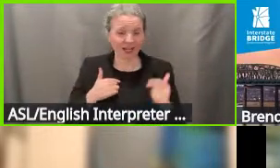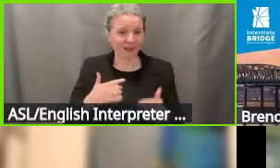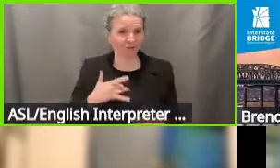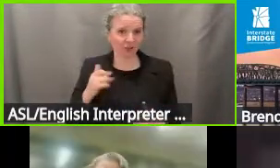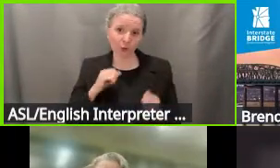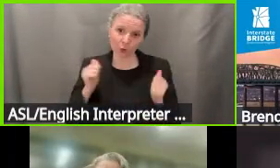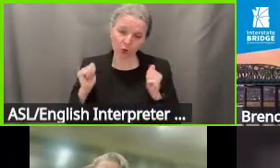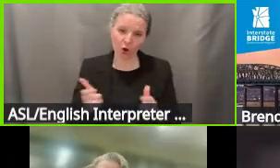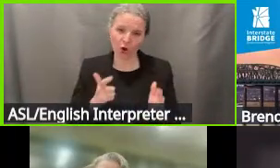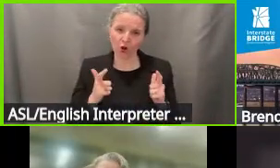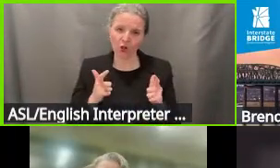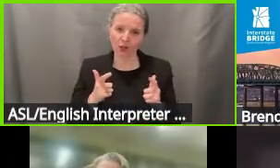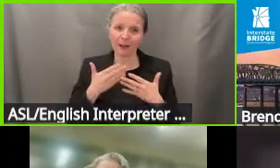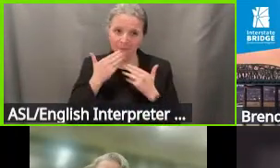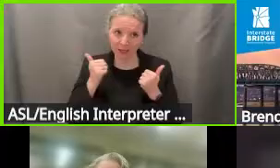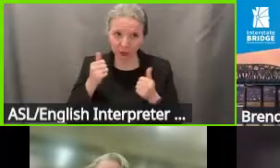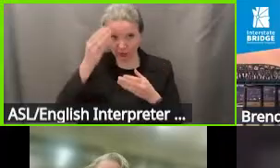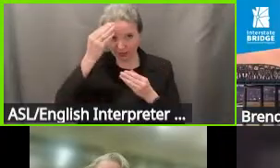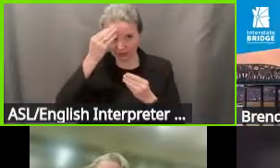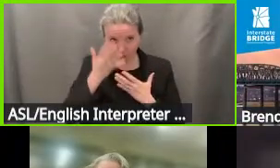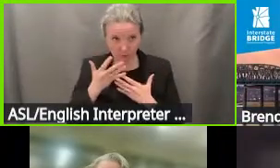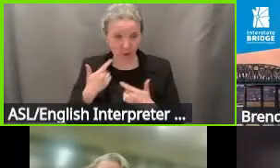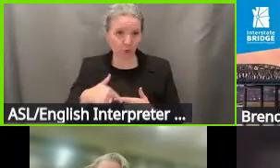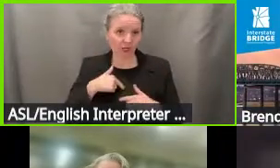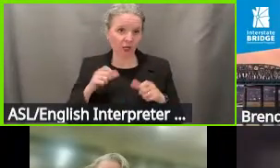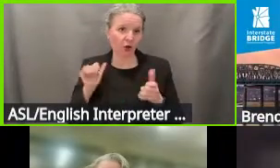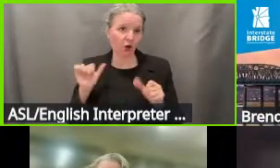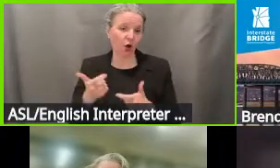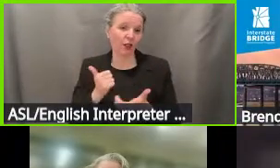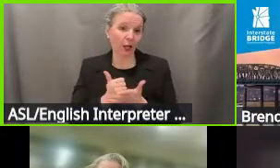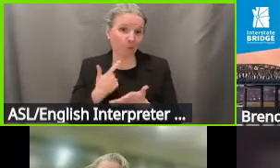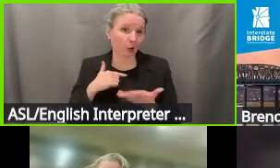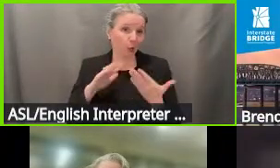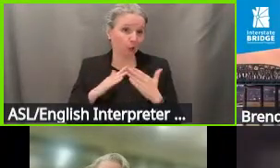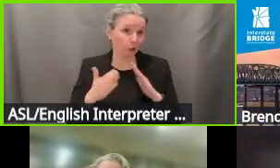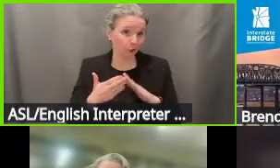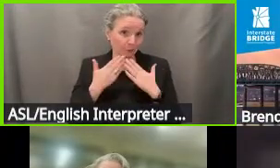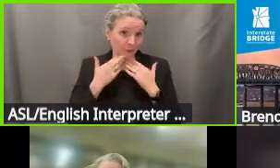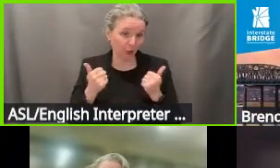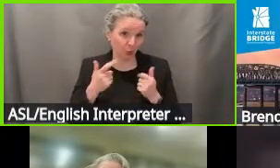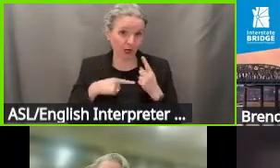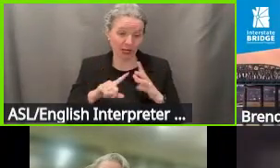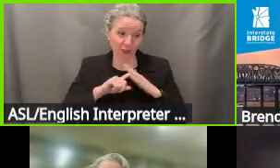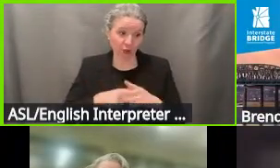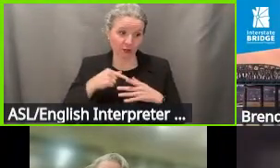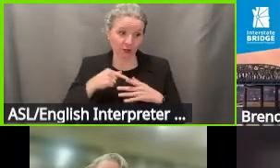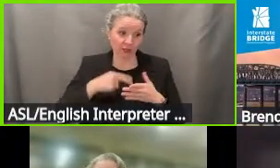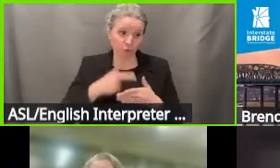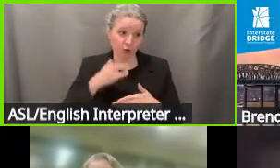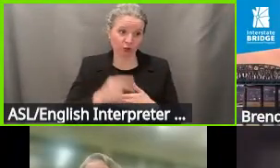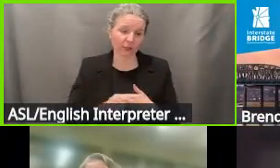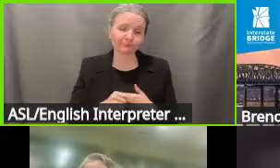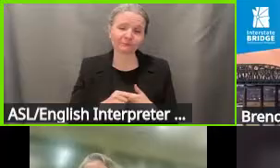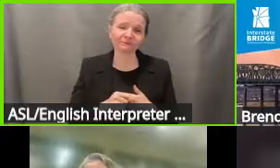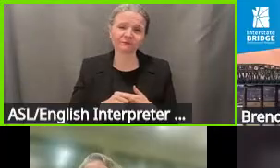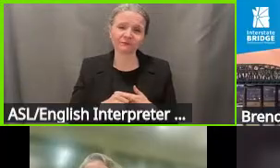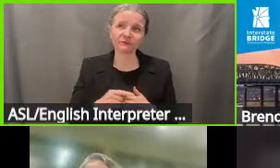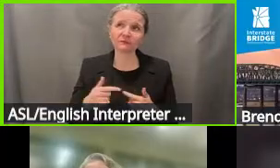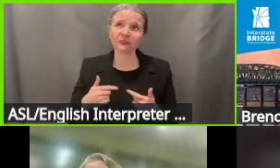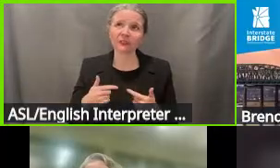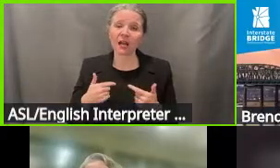we're all better informed and we can all help our community. When I started this project,